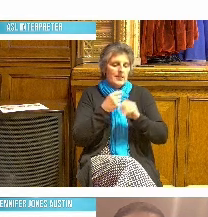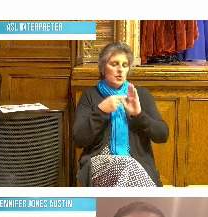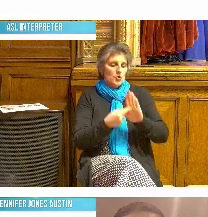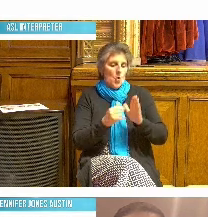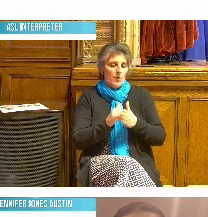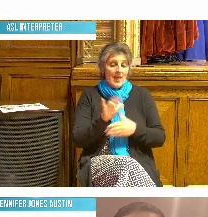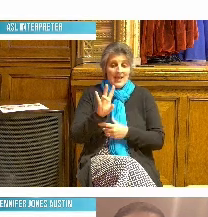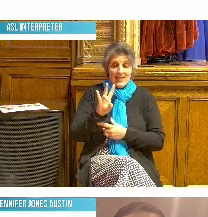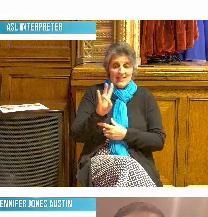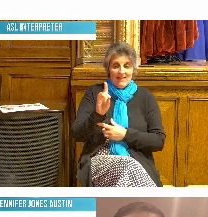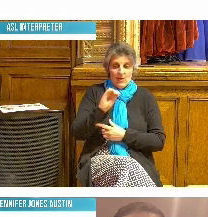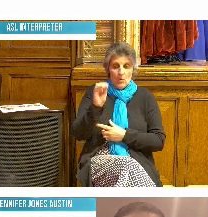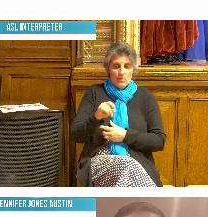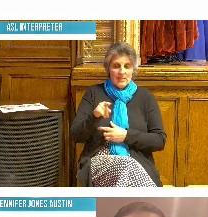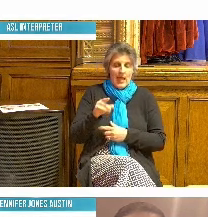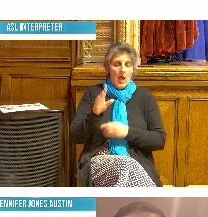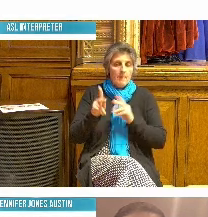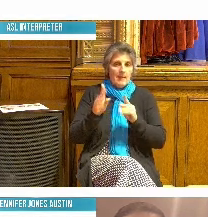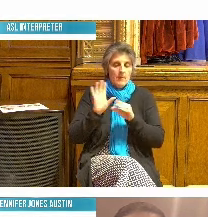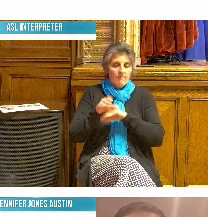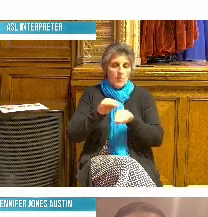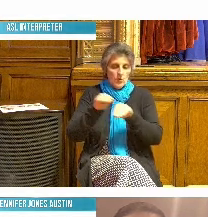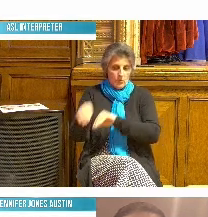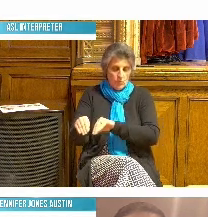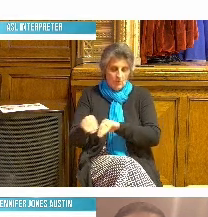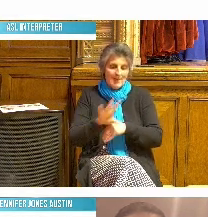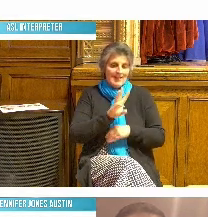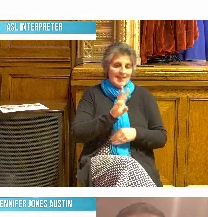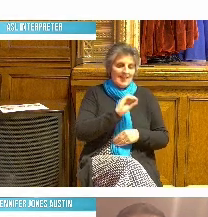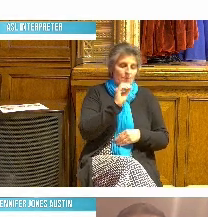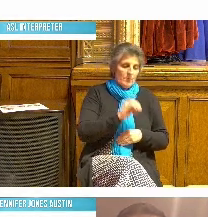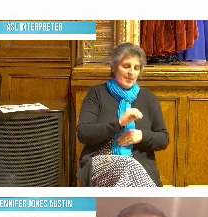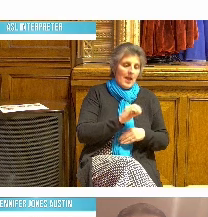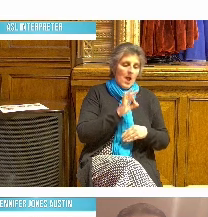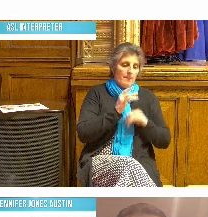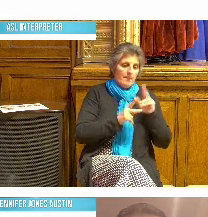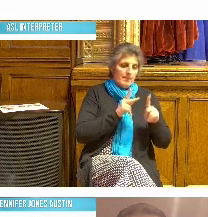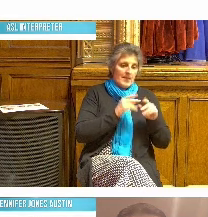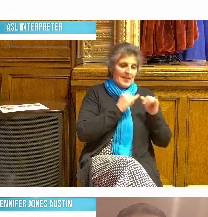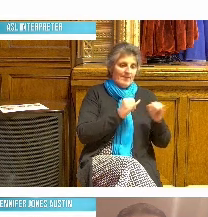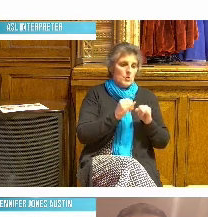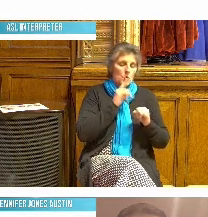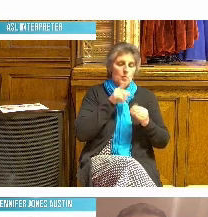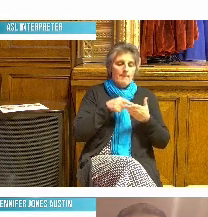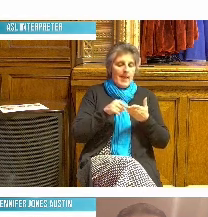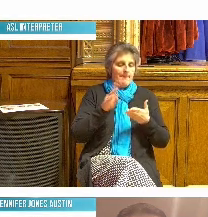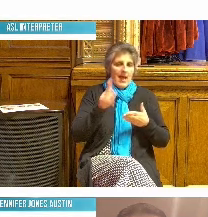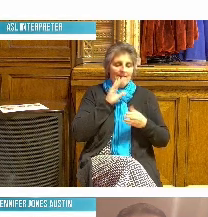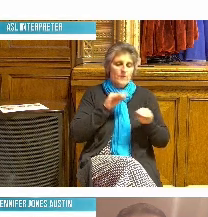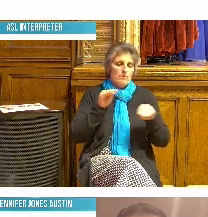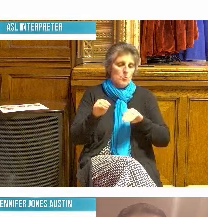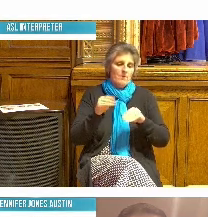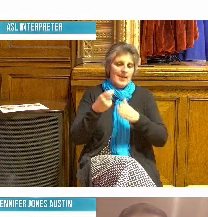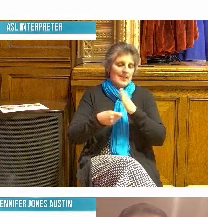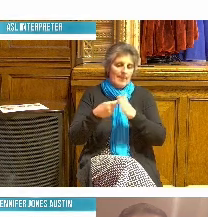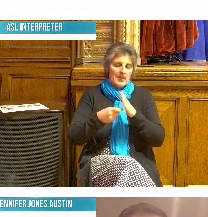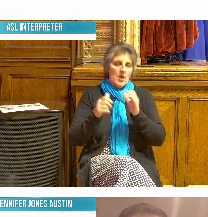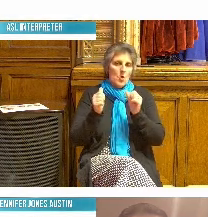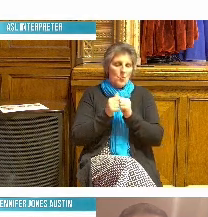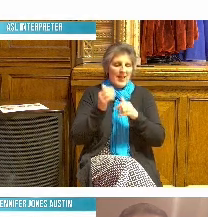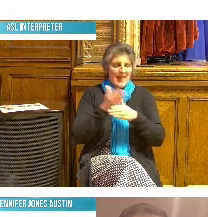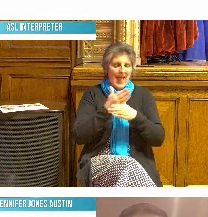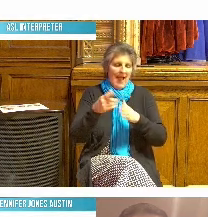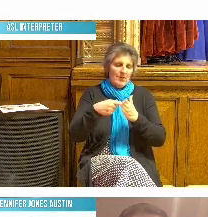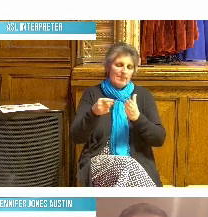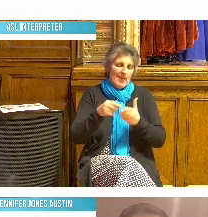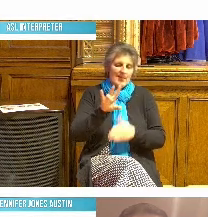only 71% of displaced households and 64% of individuals were reimbursed for moving expenses, with average payments